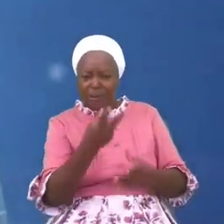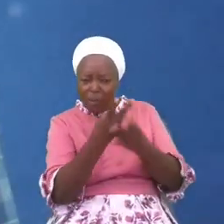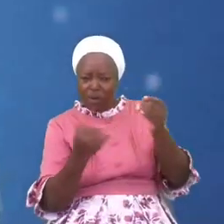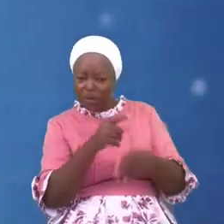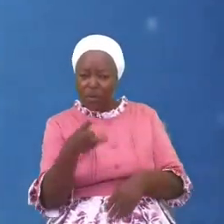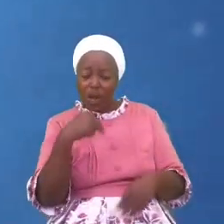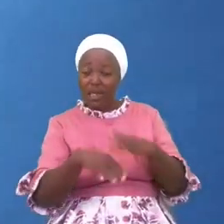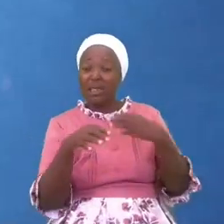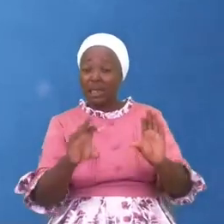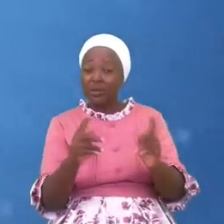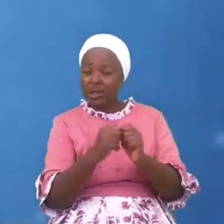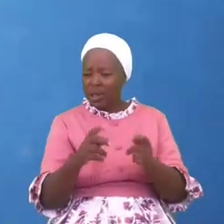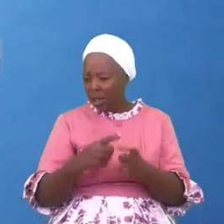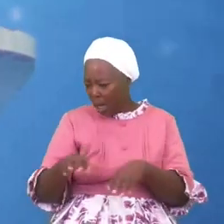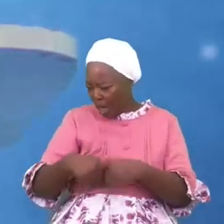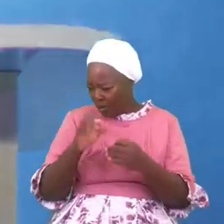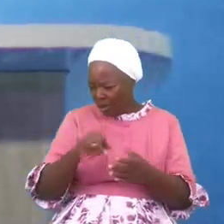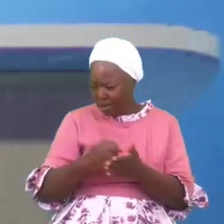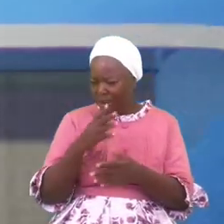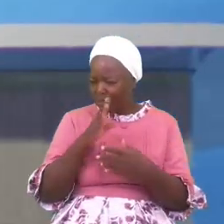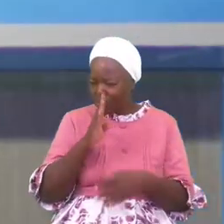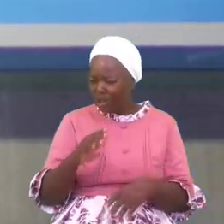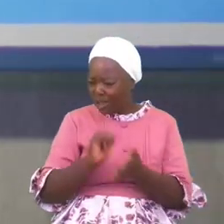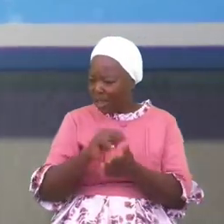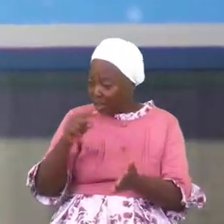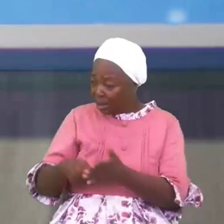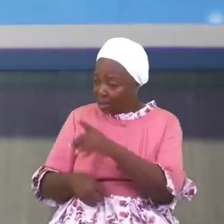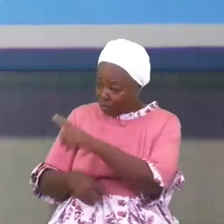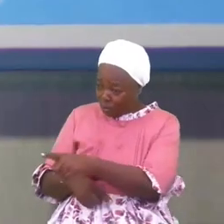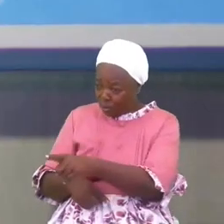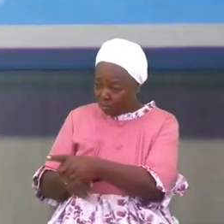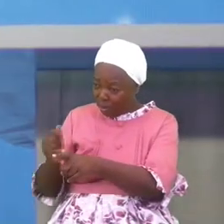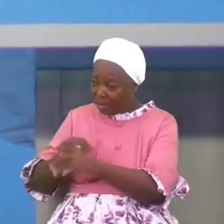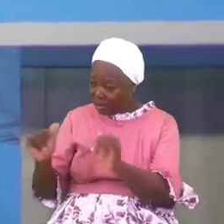this one by the same teacher is getting it and making